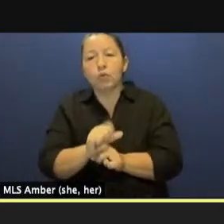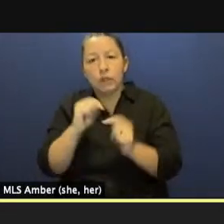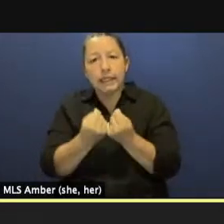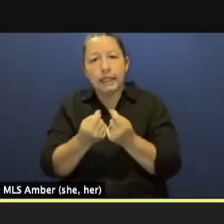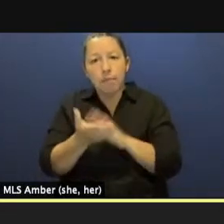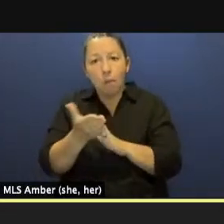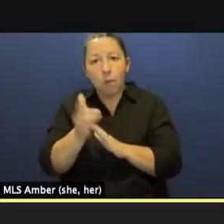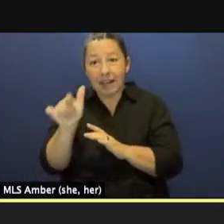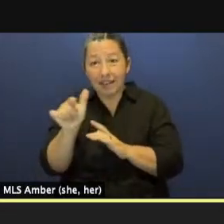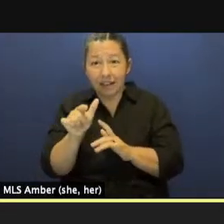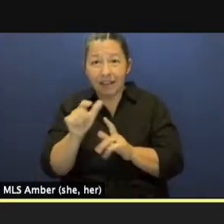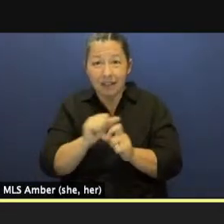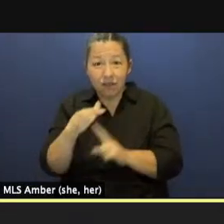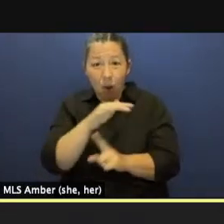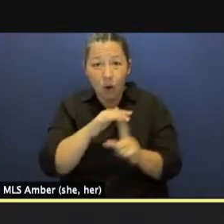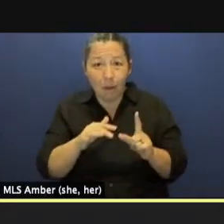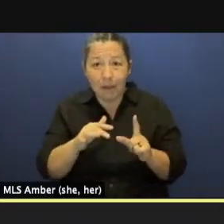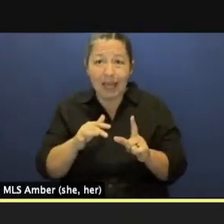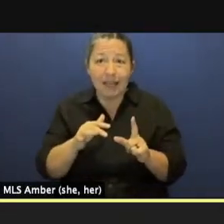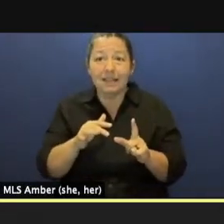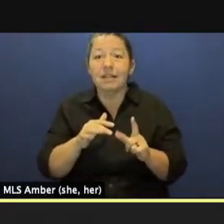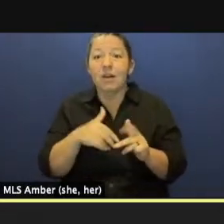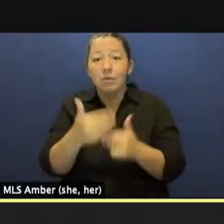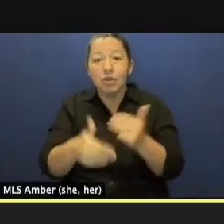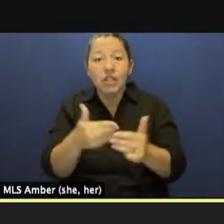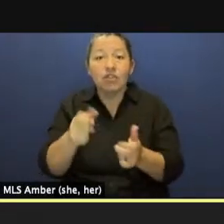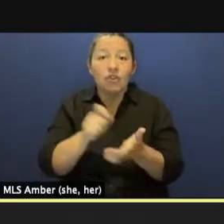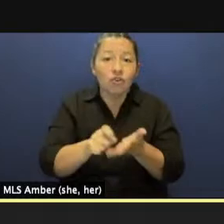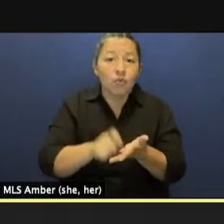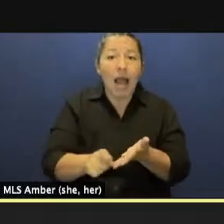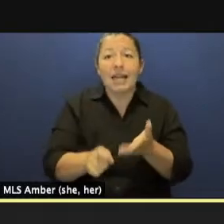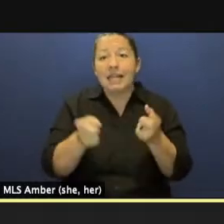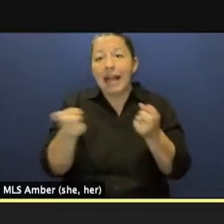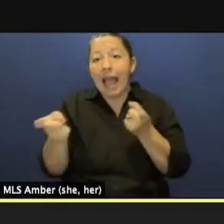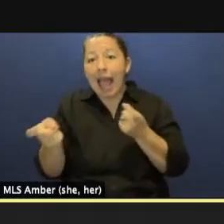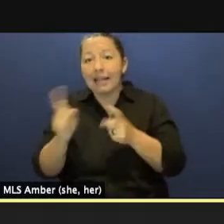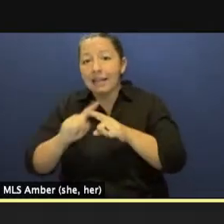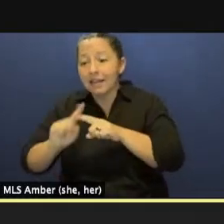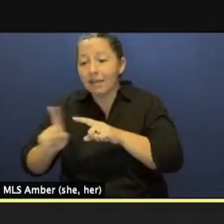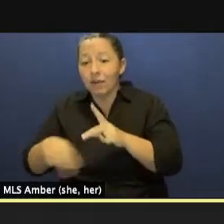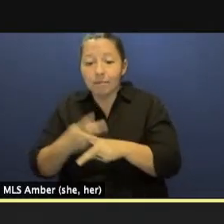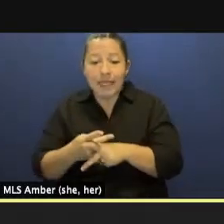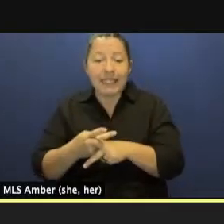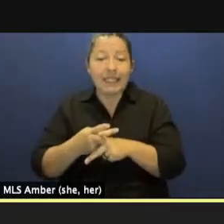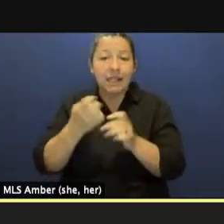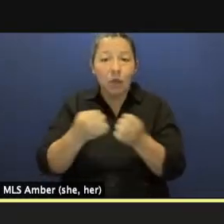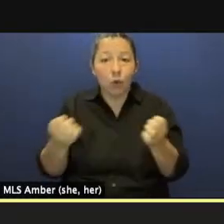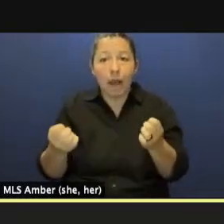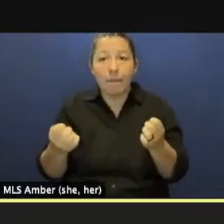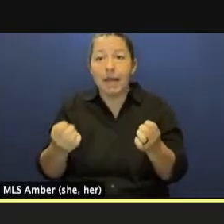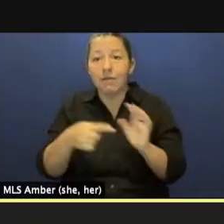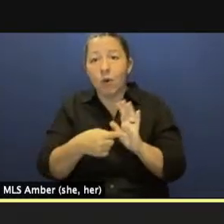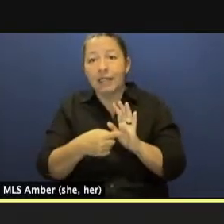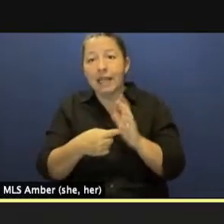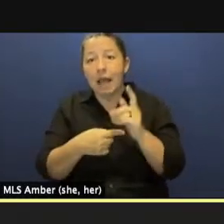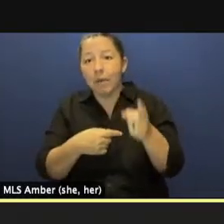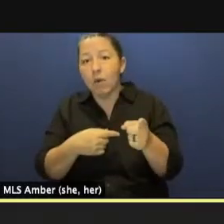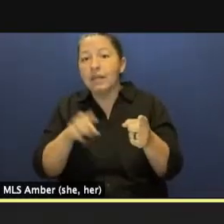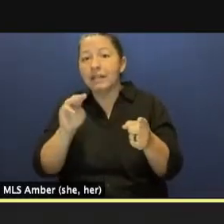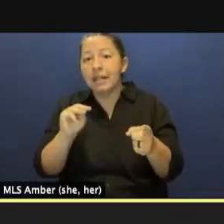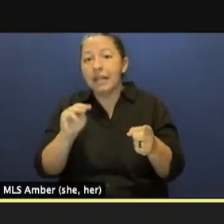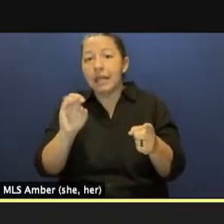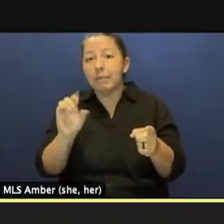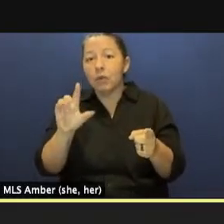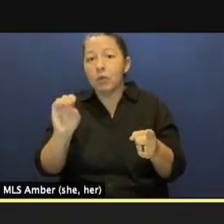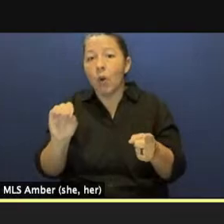procedures writing, handling various pieces of equipment. For example, the image you're seeing now is of M Solo, a 3D print